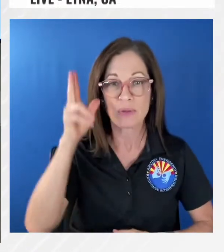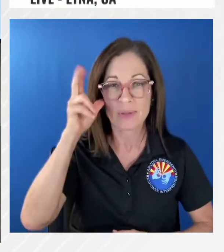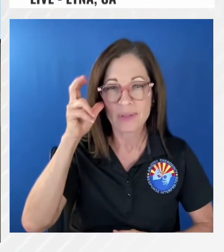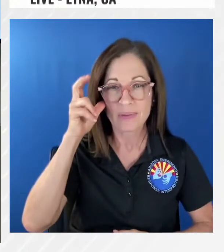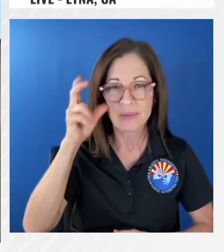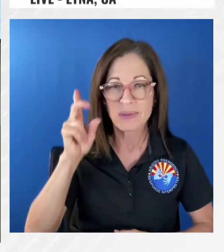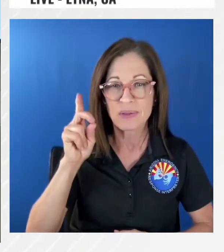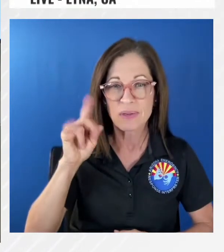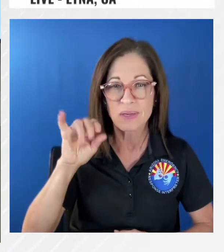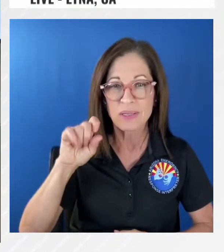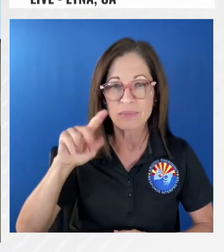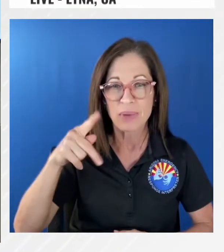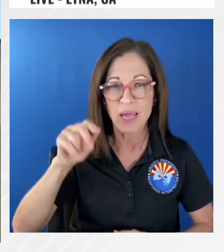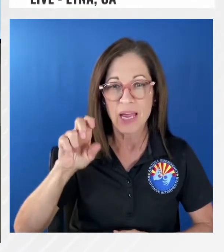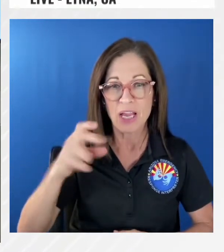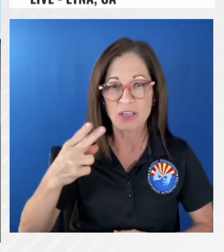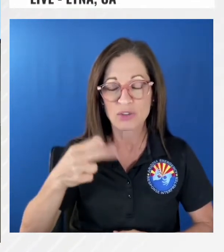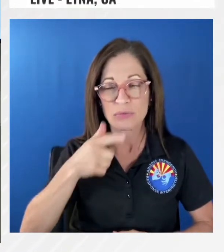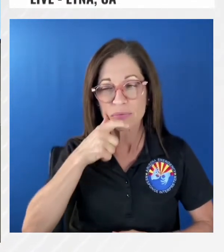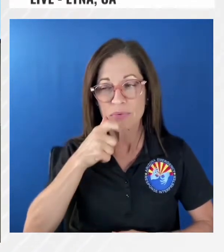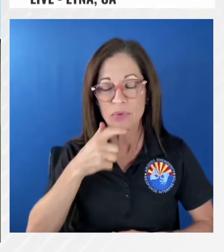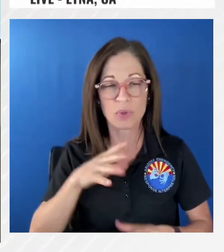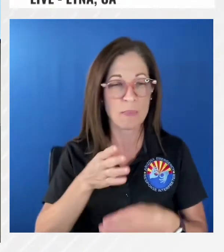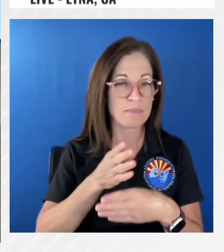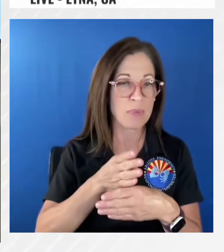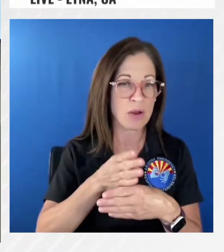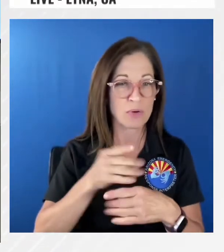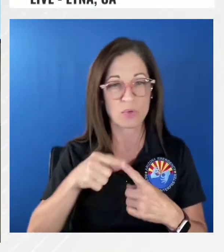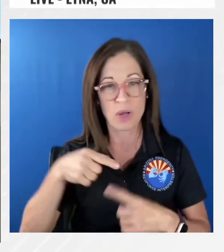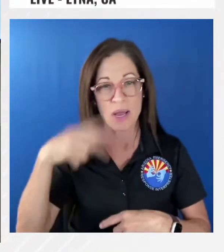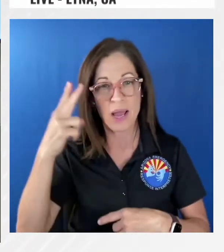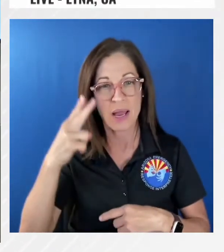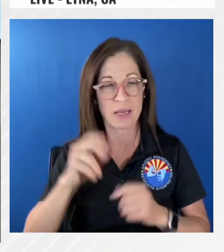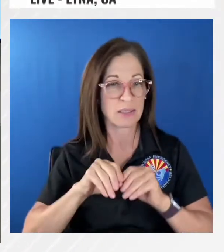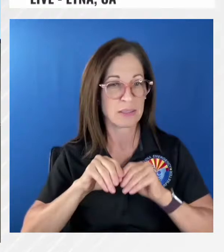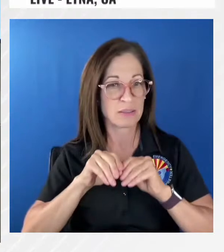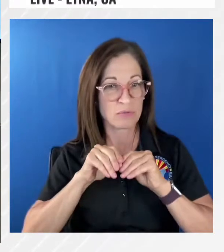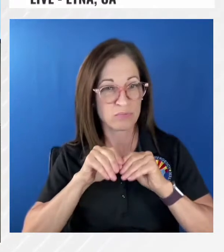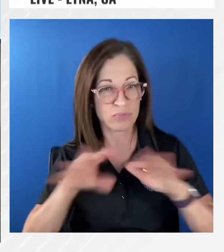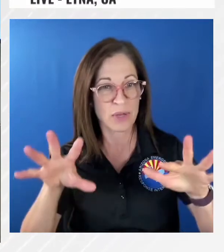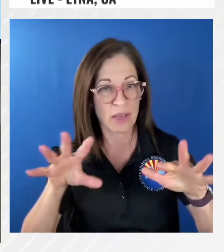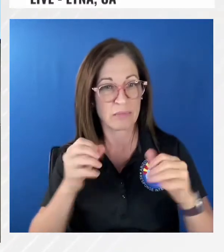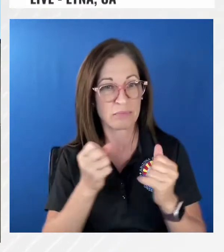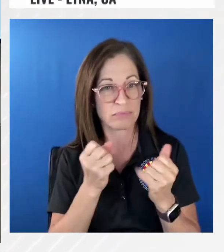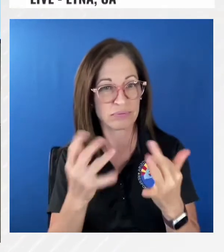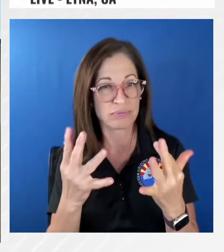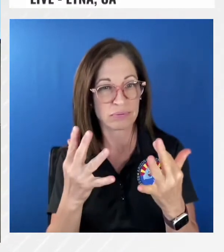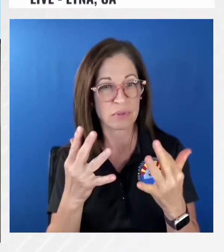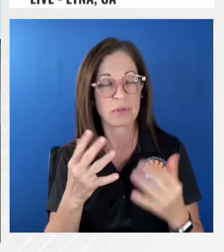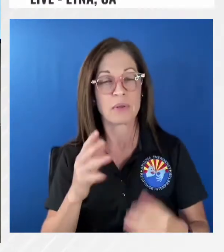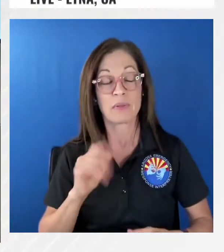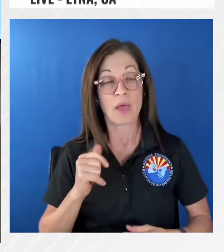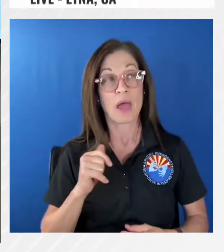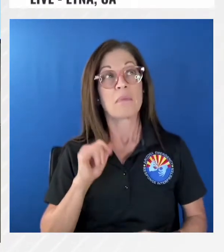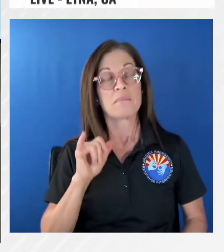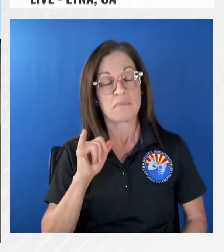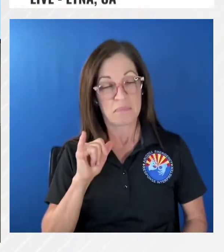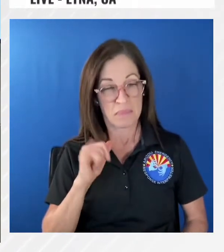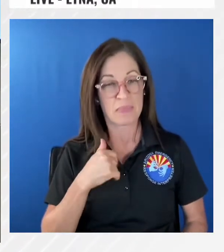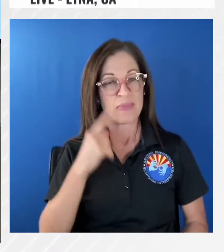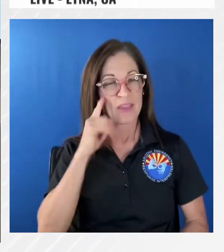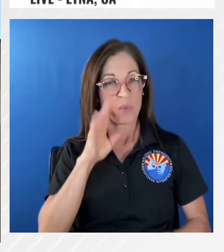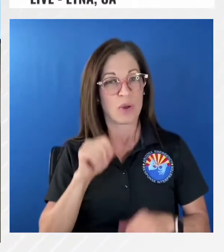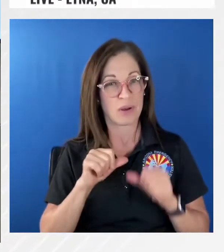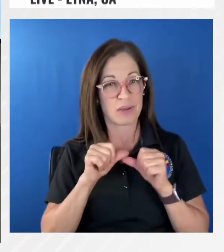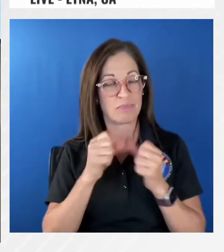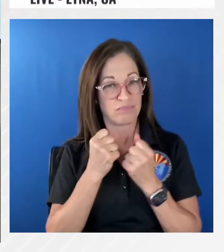was a moderate to high spread. And so that indicates to me it's going to keep going. It's going to take off. The